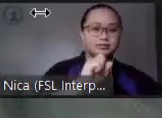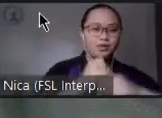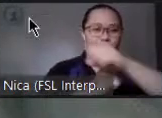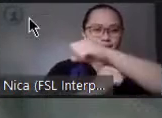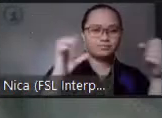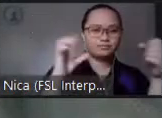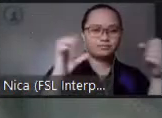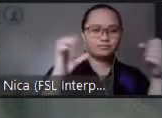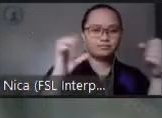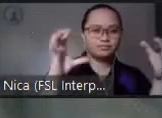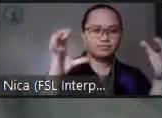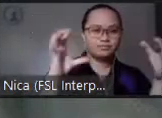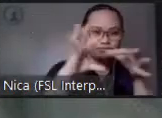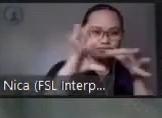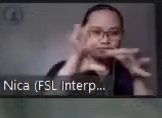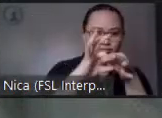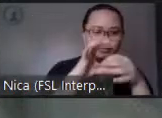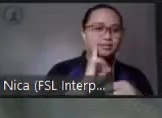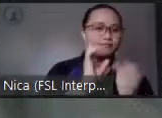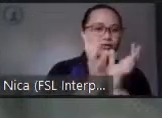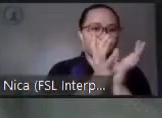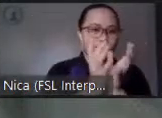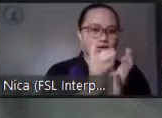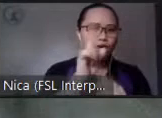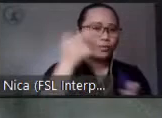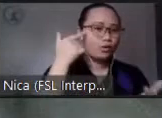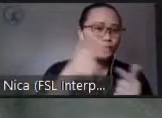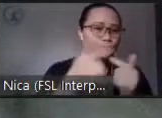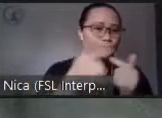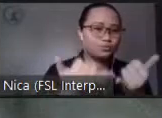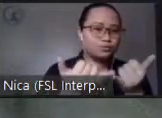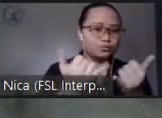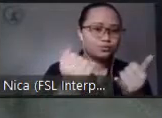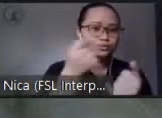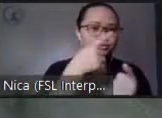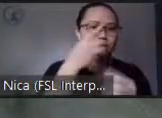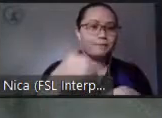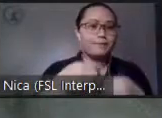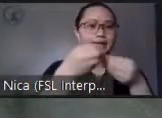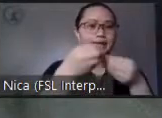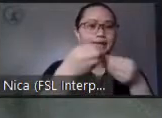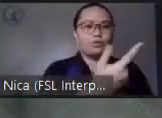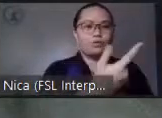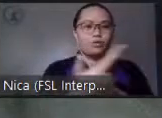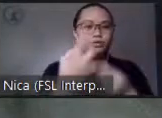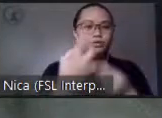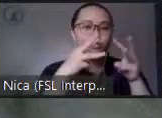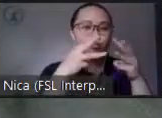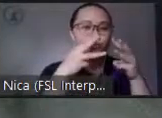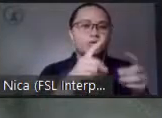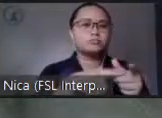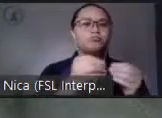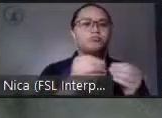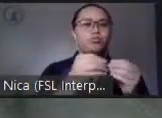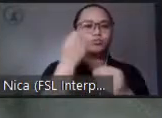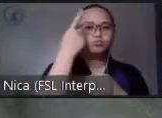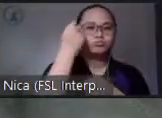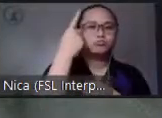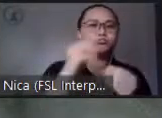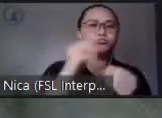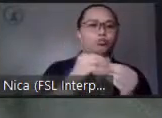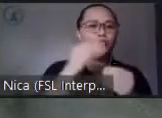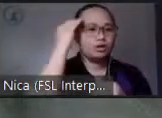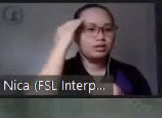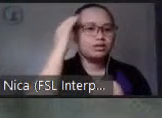with the Deaf Community. Our aim is to be able to provide our viewers with knowledge and further understanding on how to